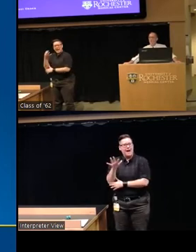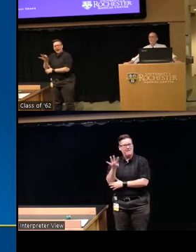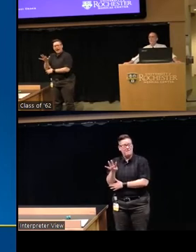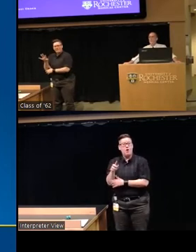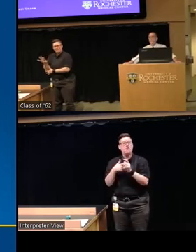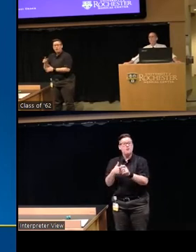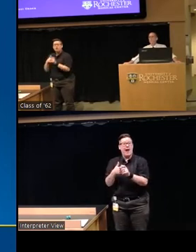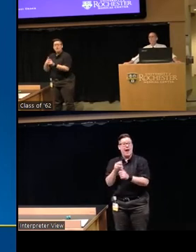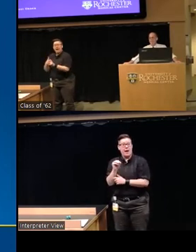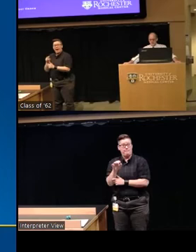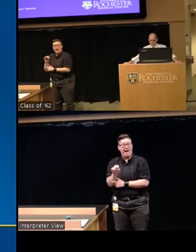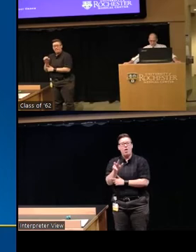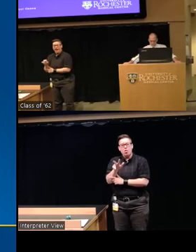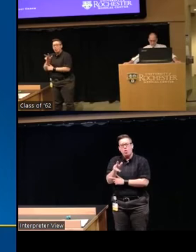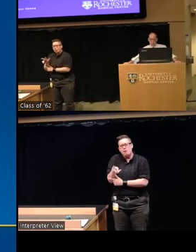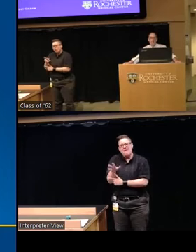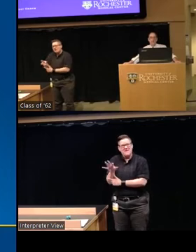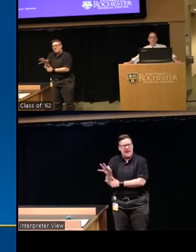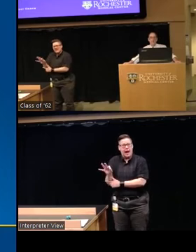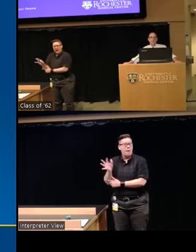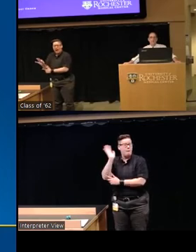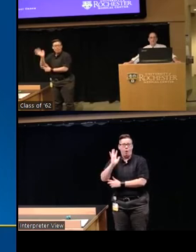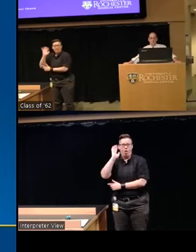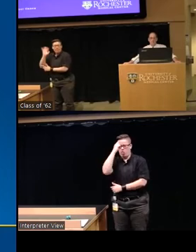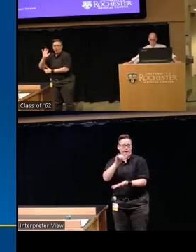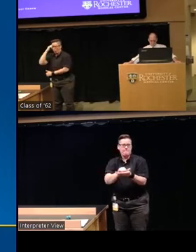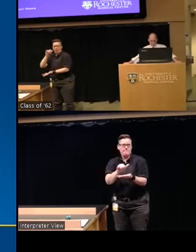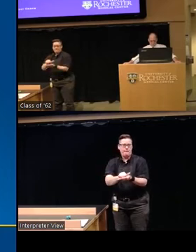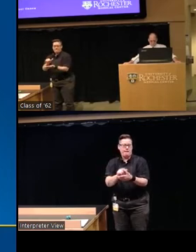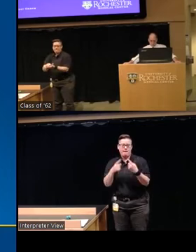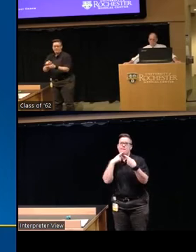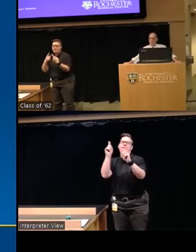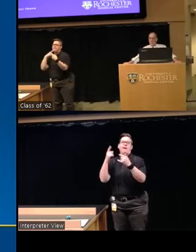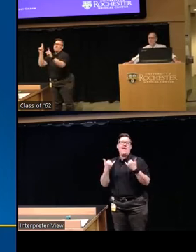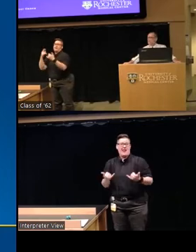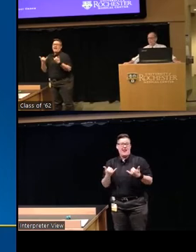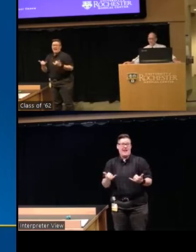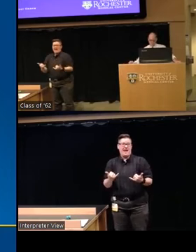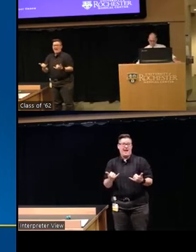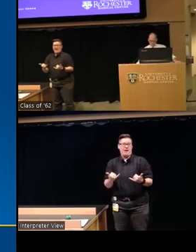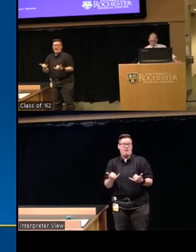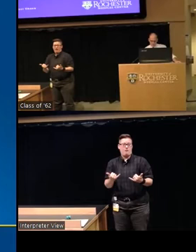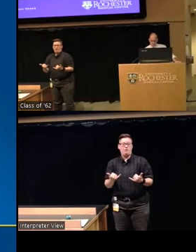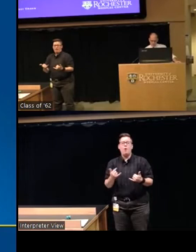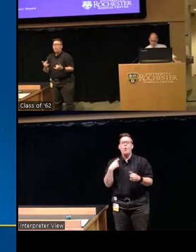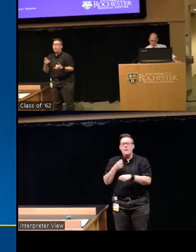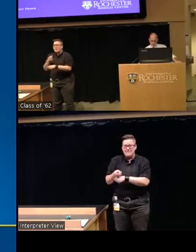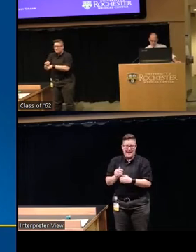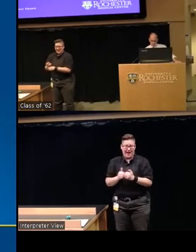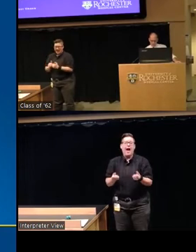of 3:59 seemed impossible at the time. Now it's 17 seconds